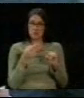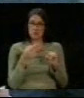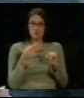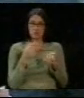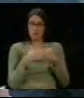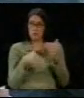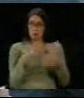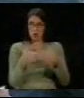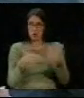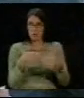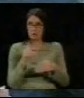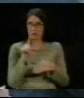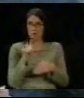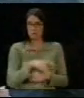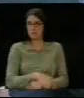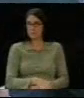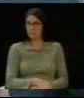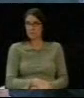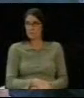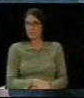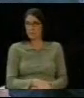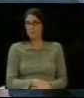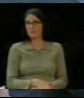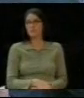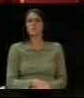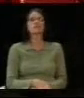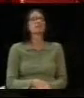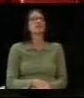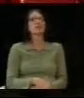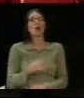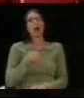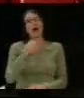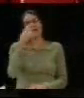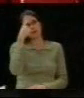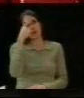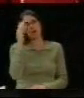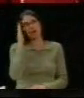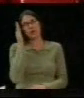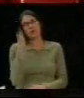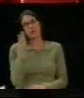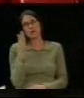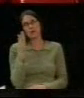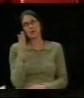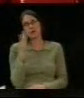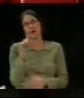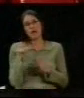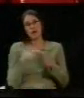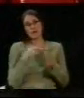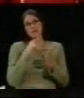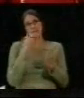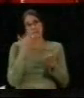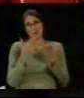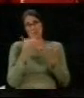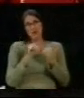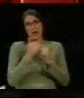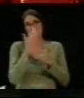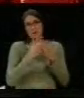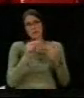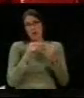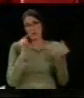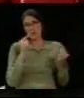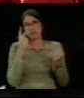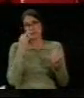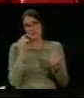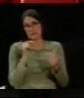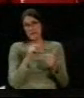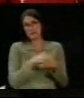need be? I think that I would, and this is probably how some of the opposition sees